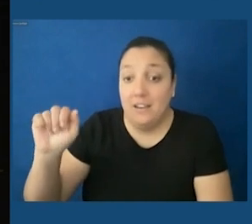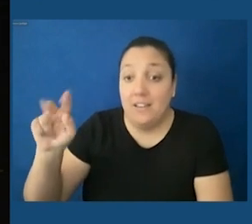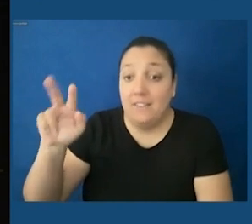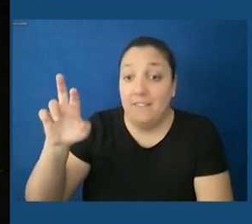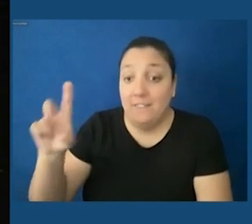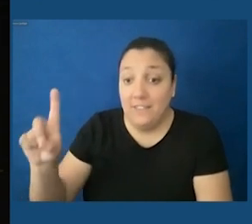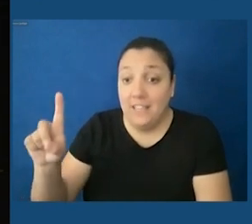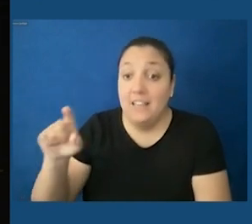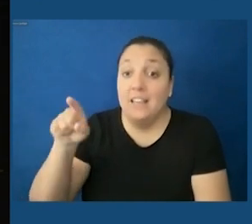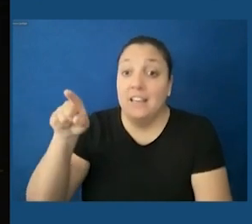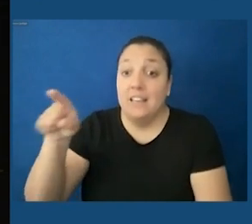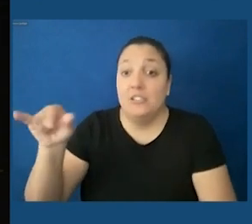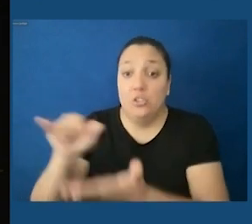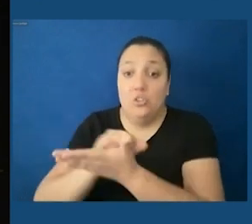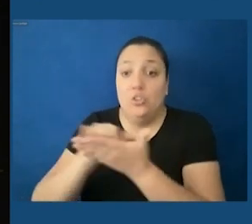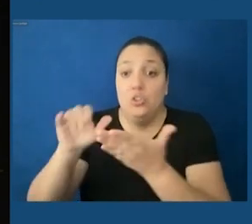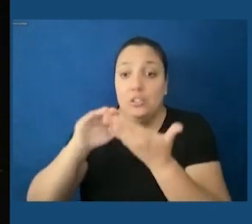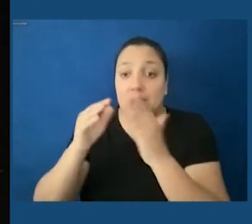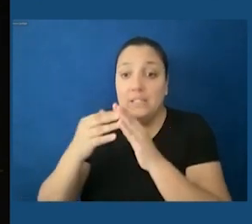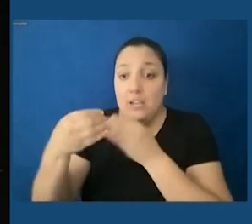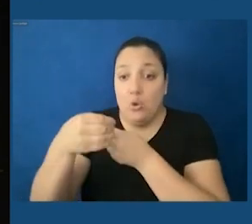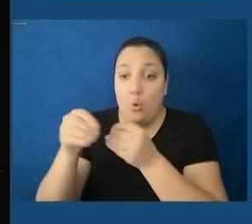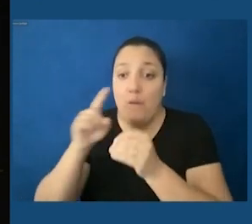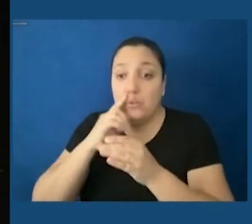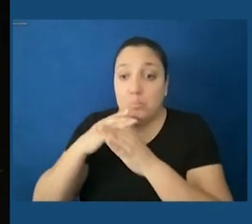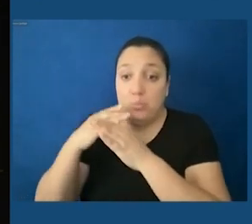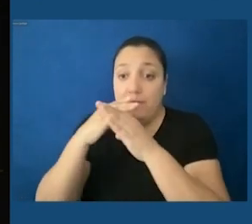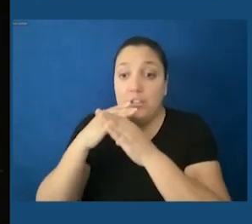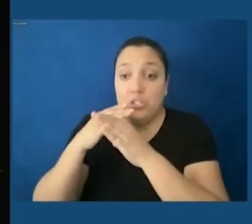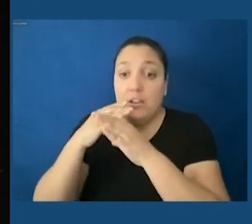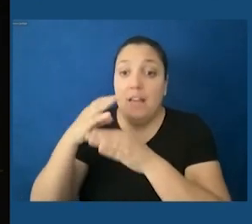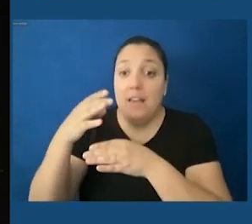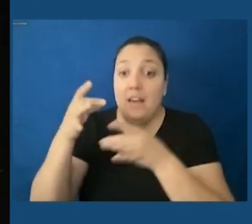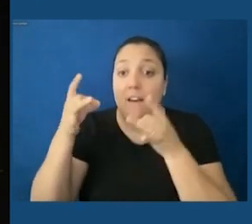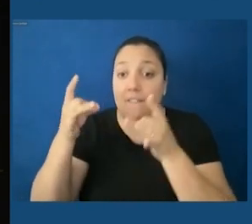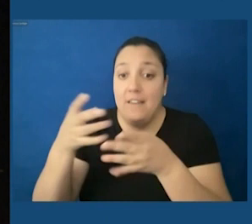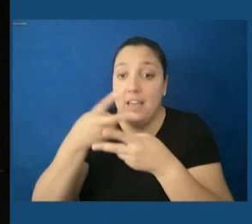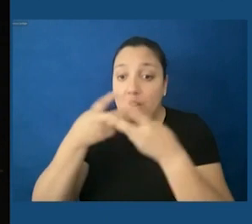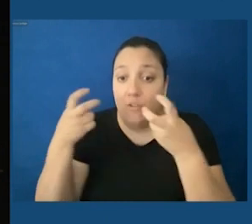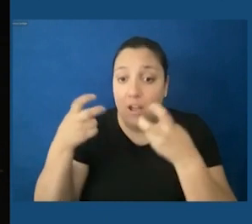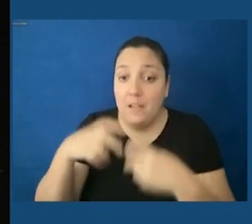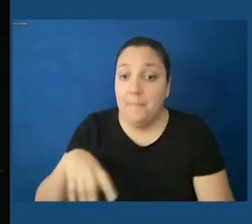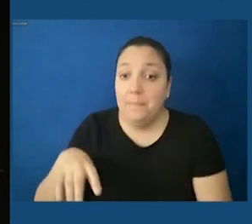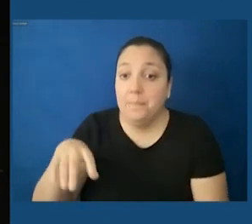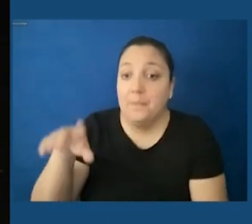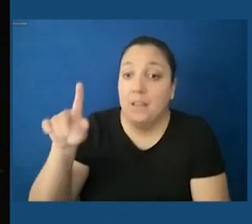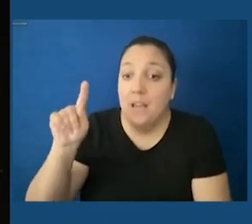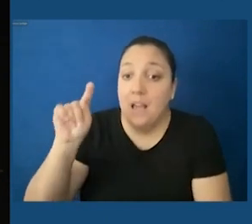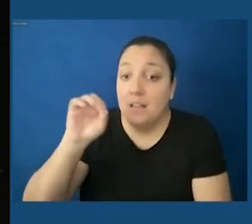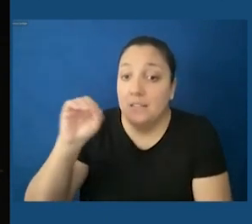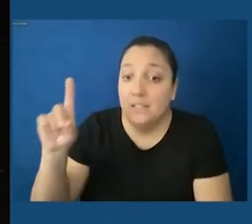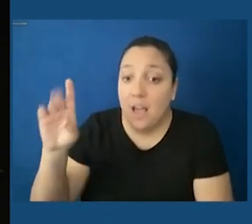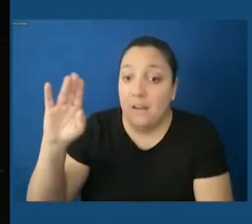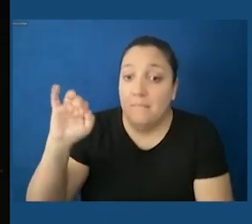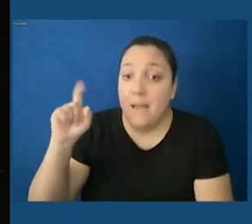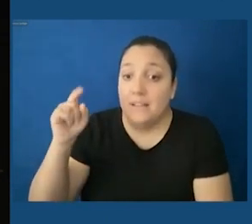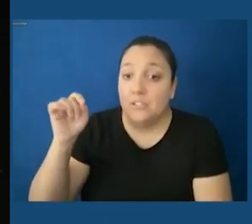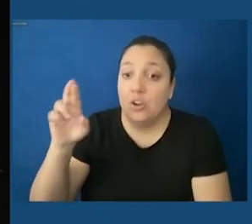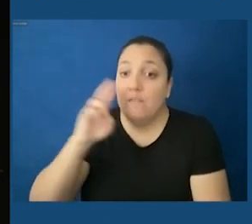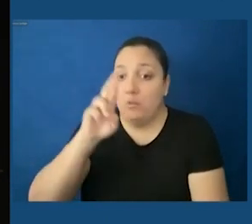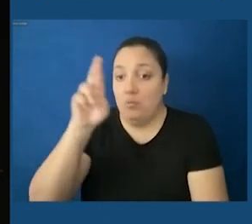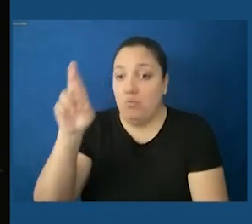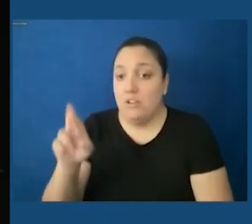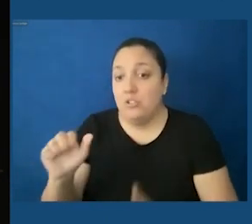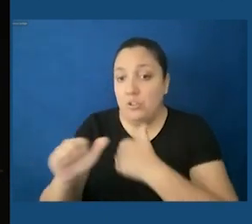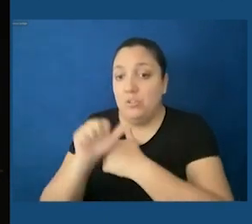of Hate Crimes. Todd Baxter, the Monroe County Sheriff, the Rochester Threat Advisory Committee. And